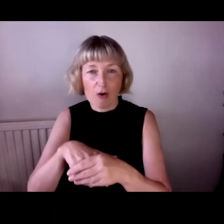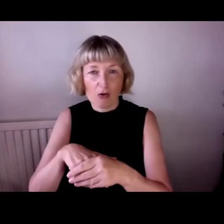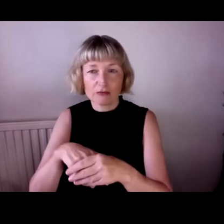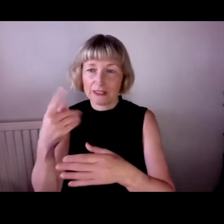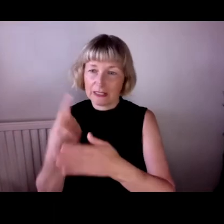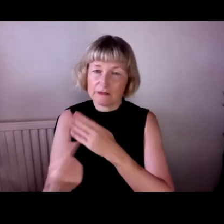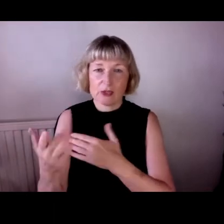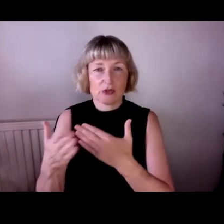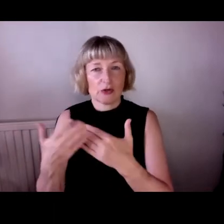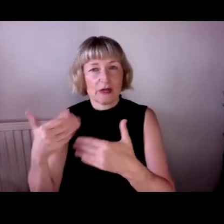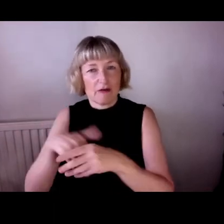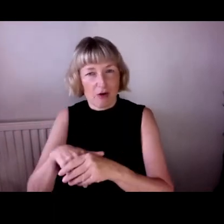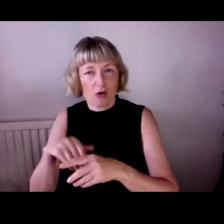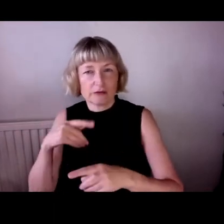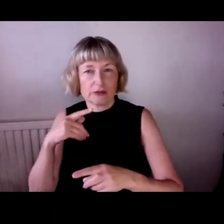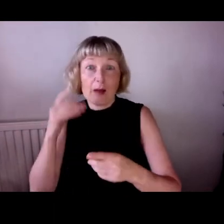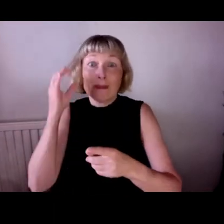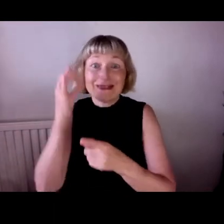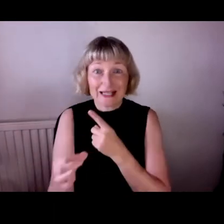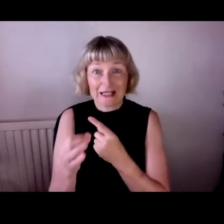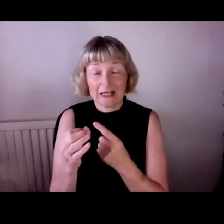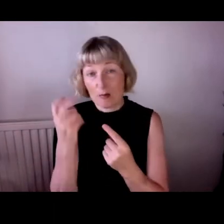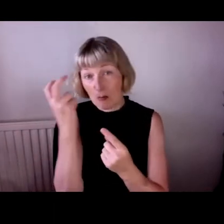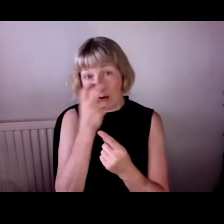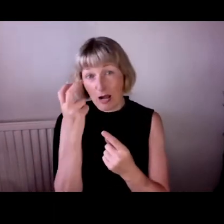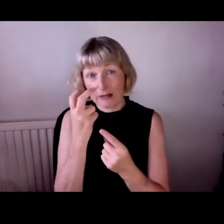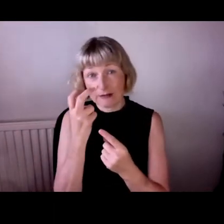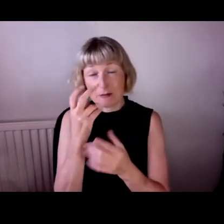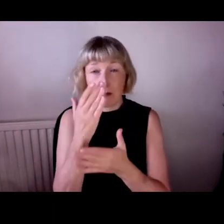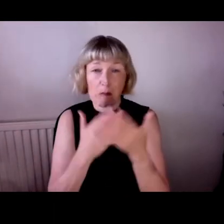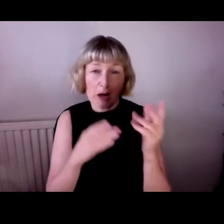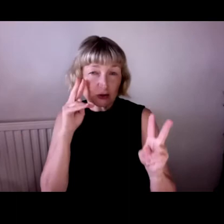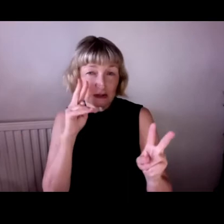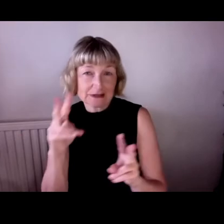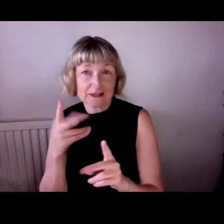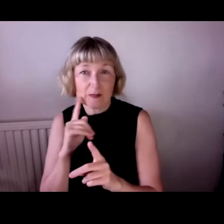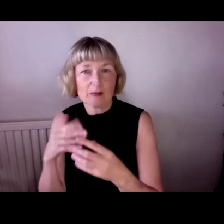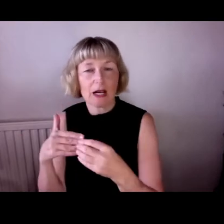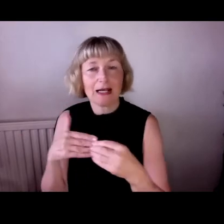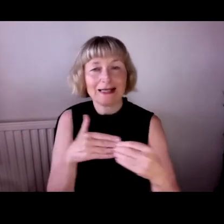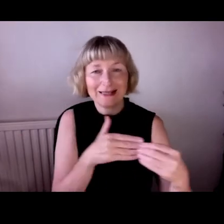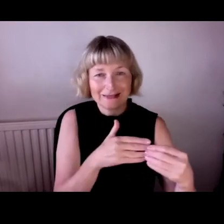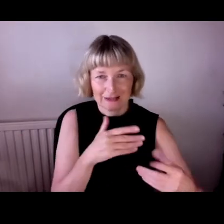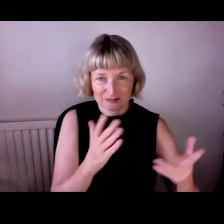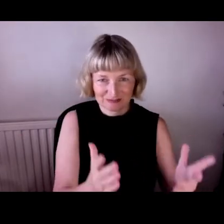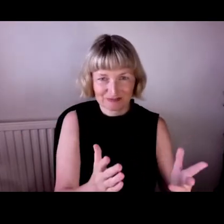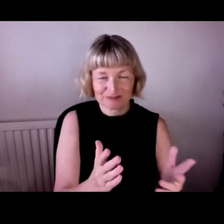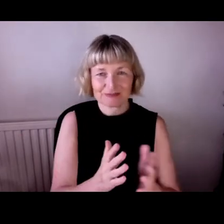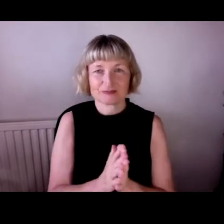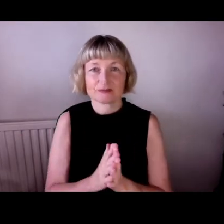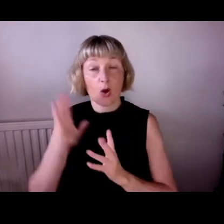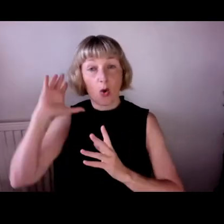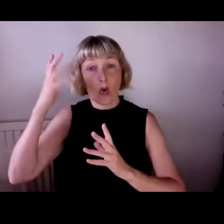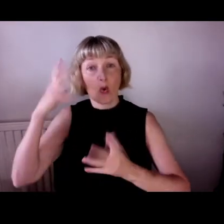individuals, and particularly the blind and partially sighted people are leading the way on this. Audio description started about